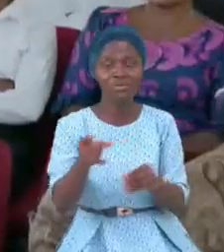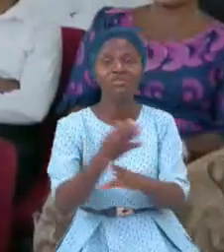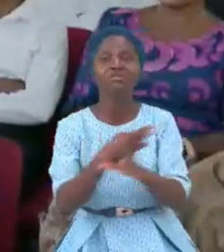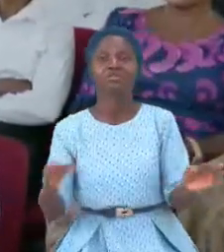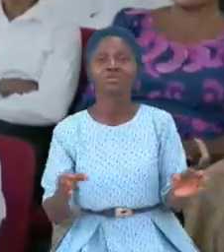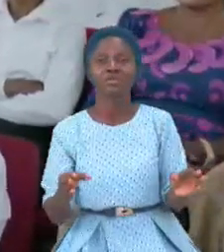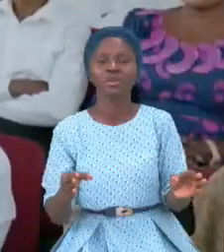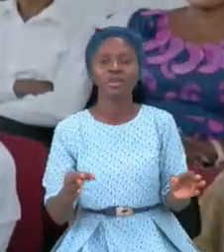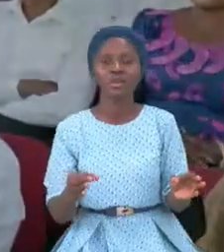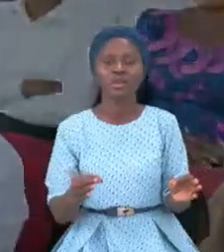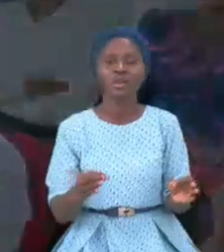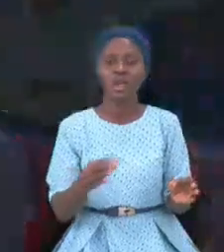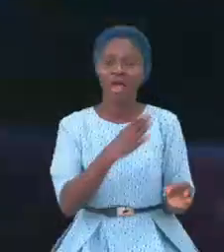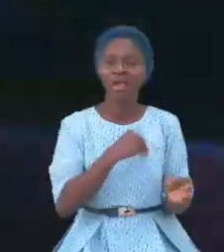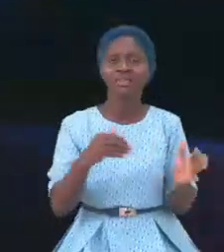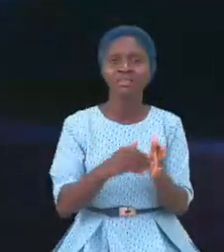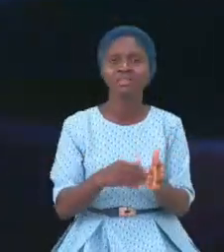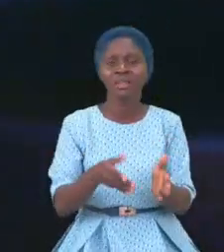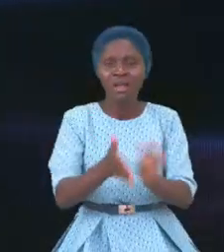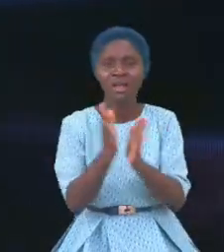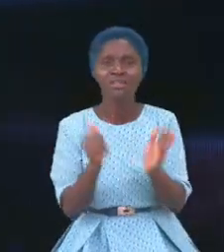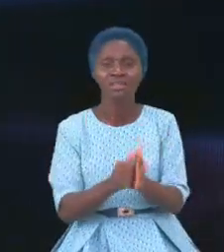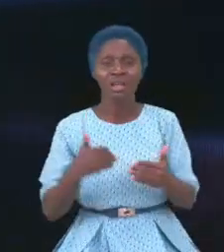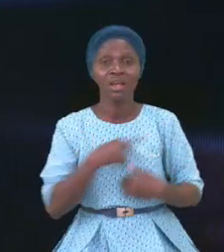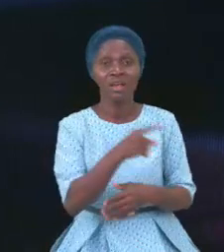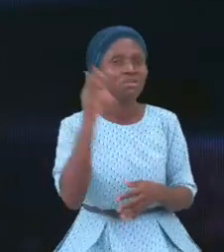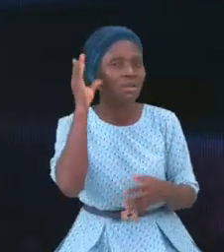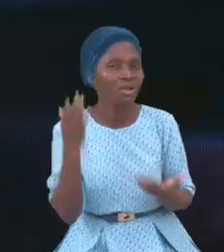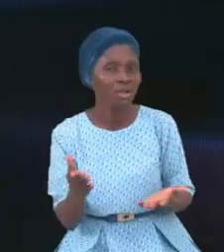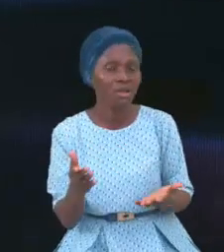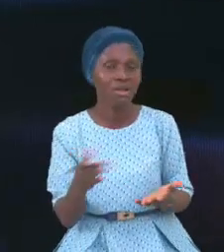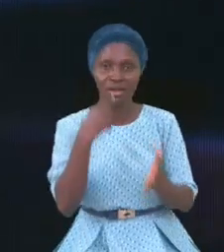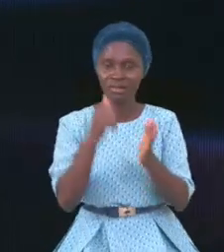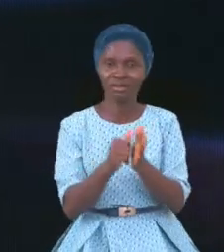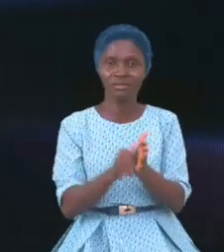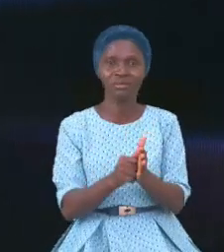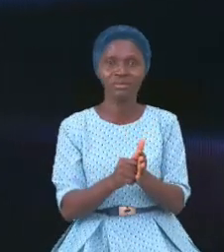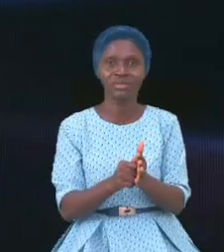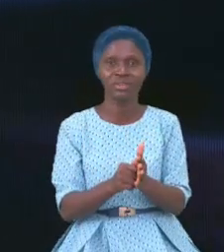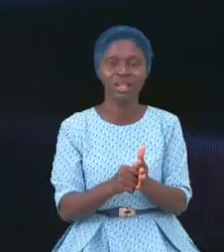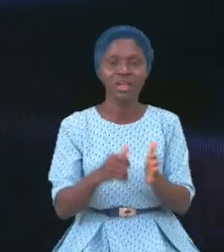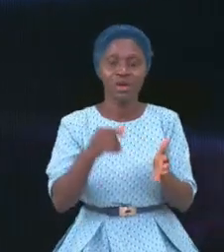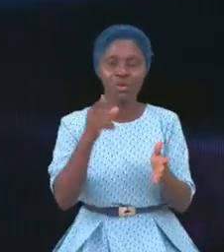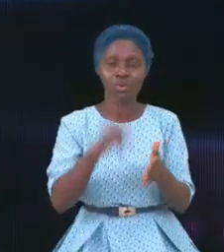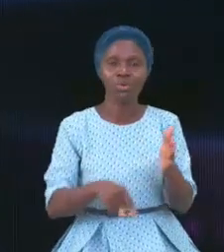who came from the land of promise? This is the story they are telling. What I've heard is what God has